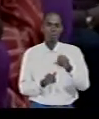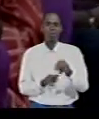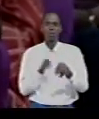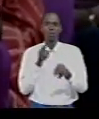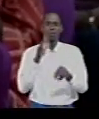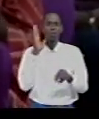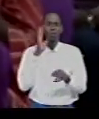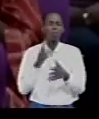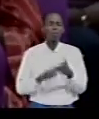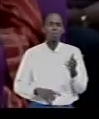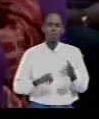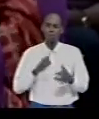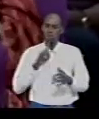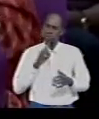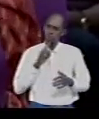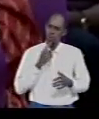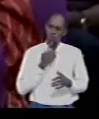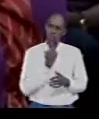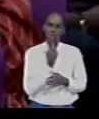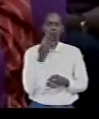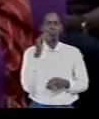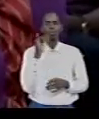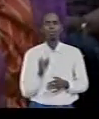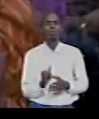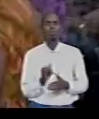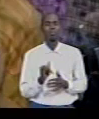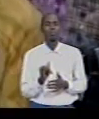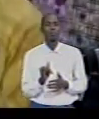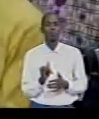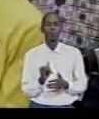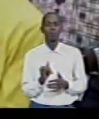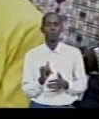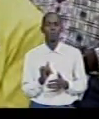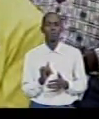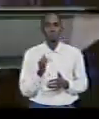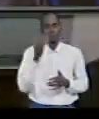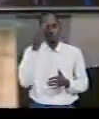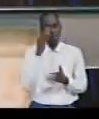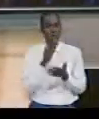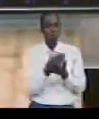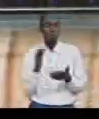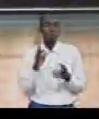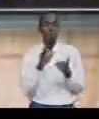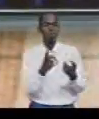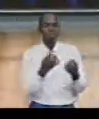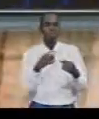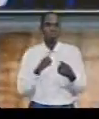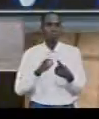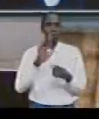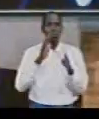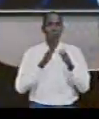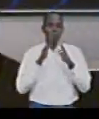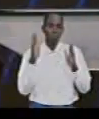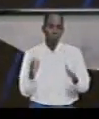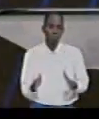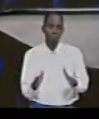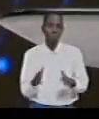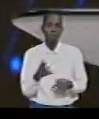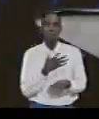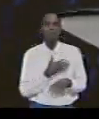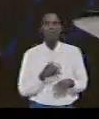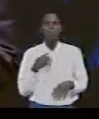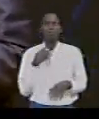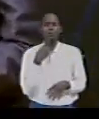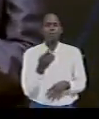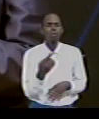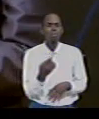Honestly. I said honestly. You know, somebody came to your house and he said, I'm